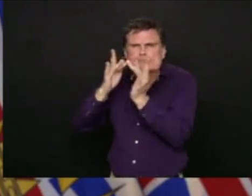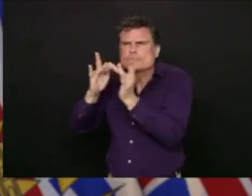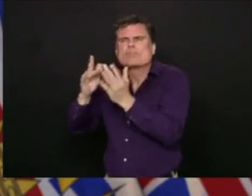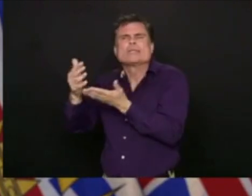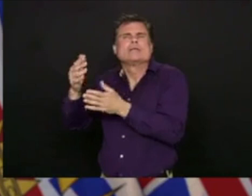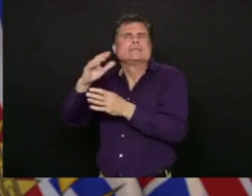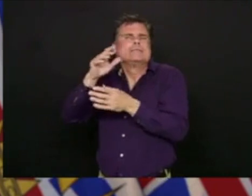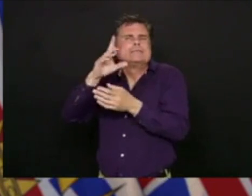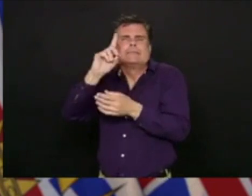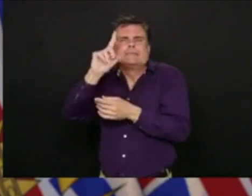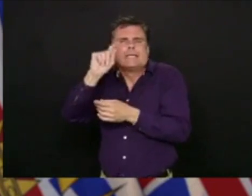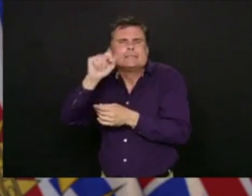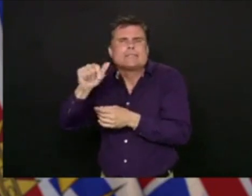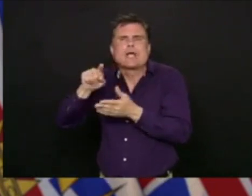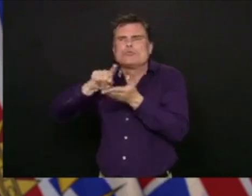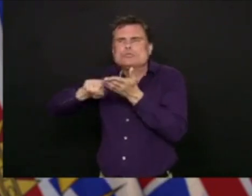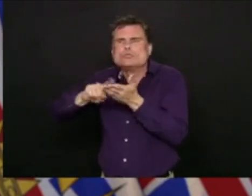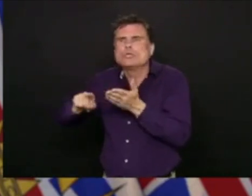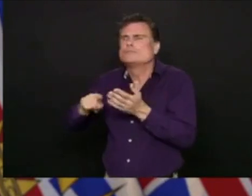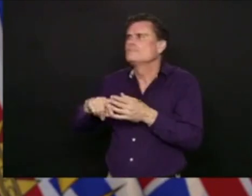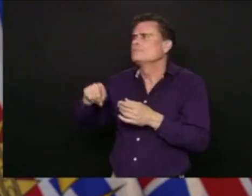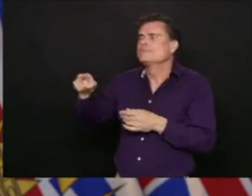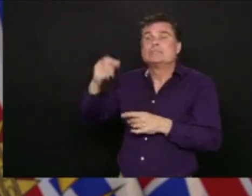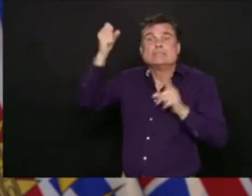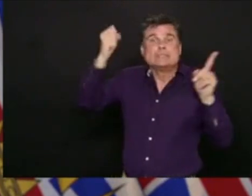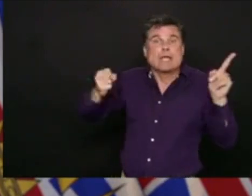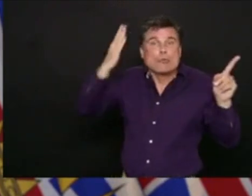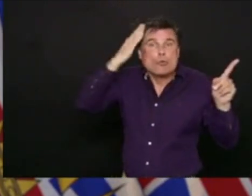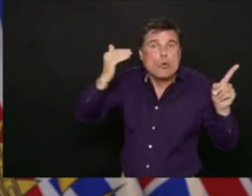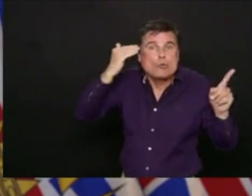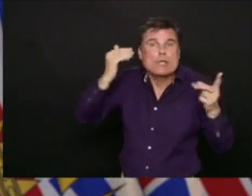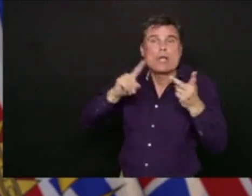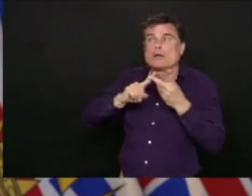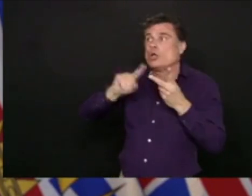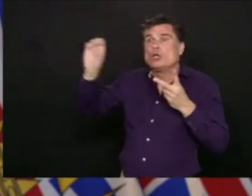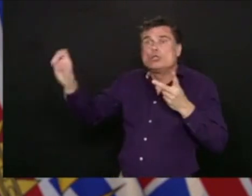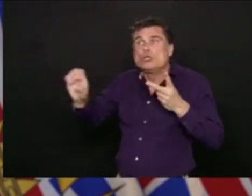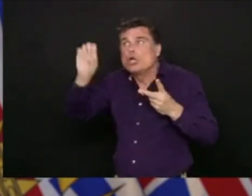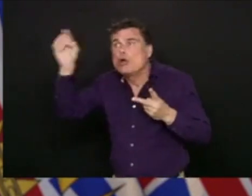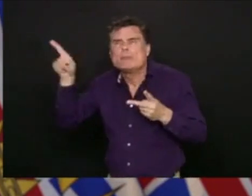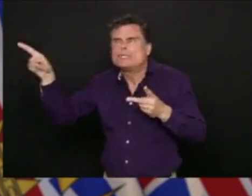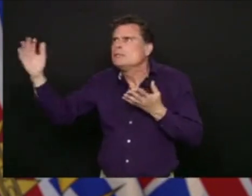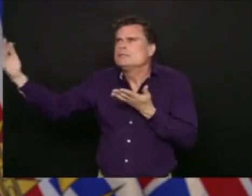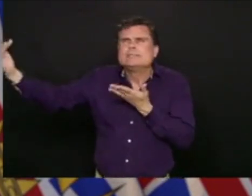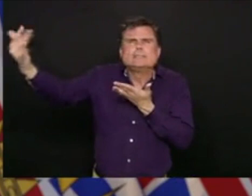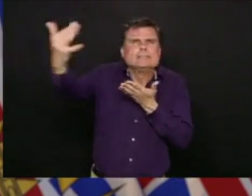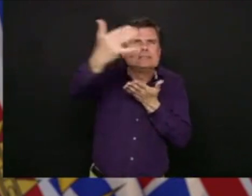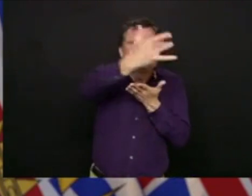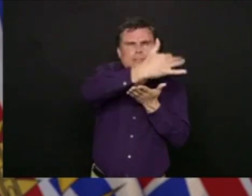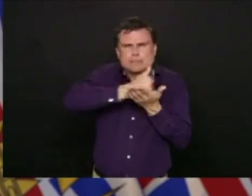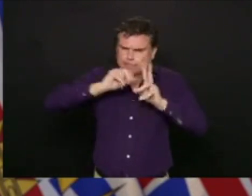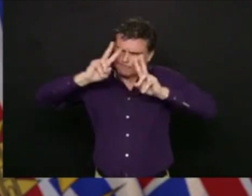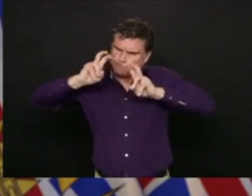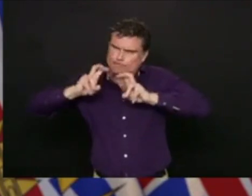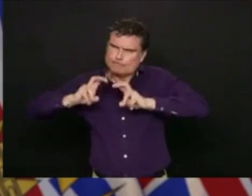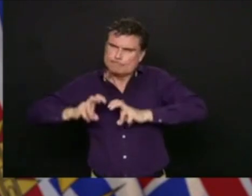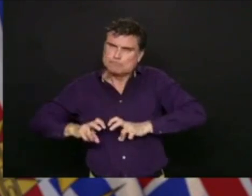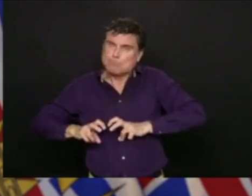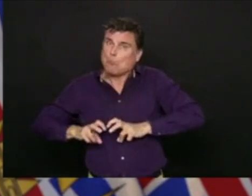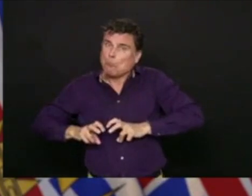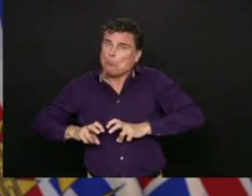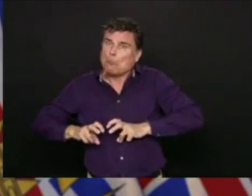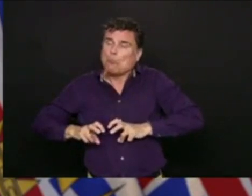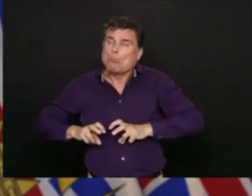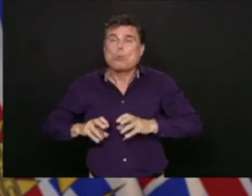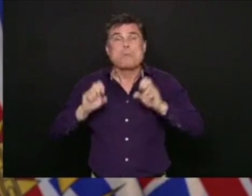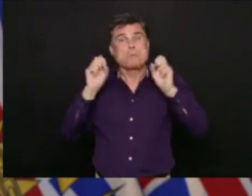Europe, it's very likely that we do have some immunity when you have been infected with COVID-19.